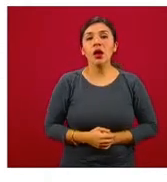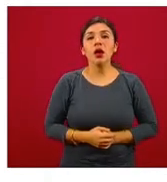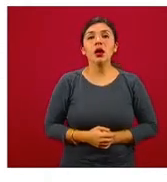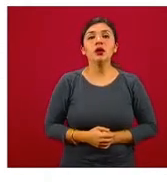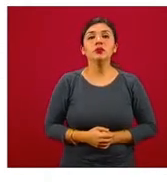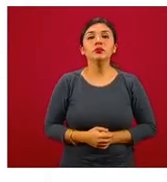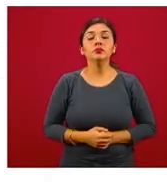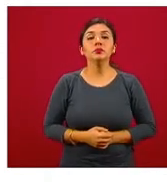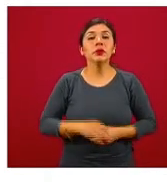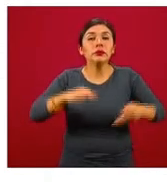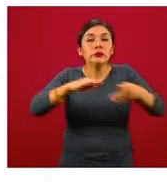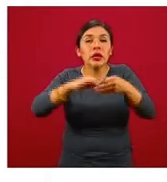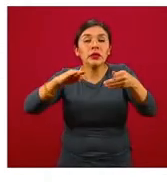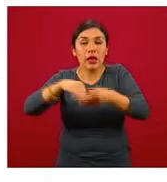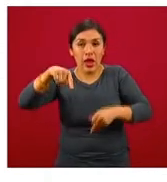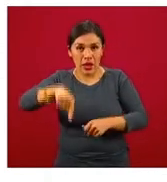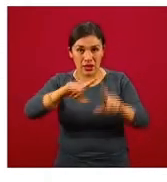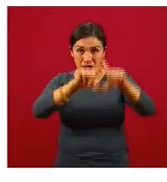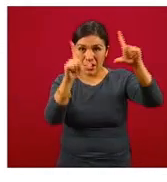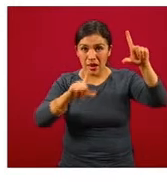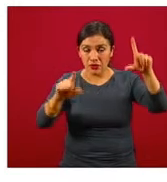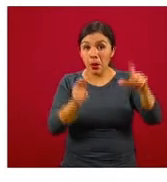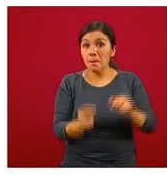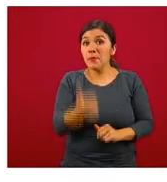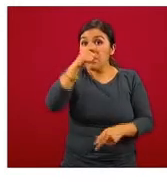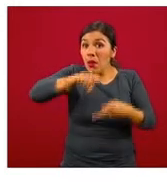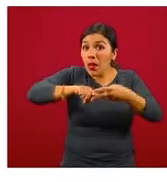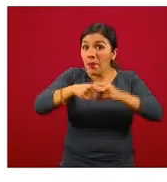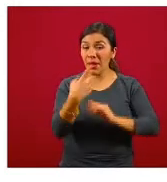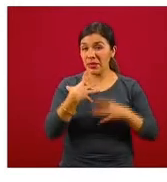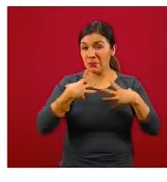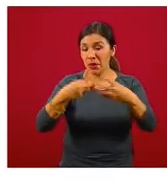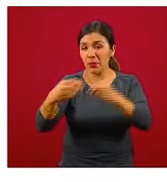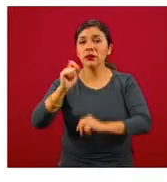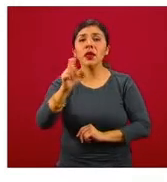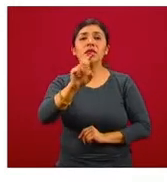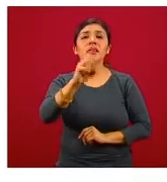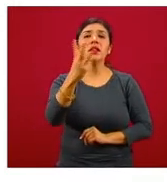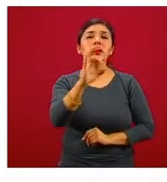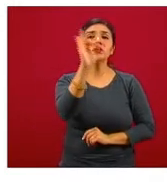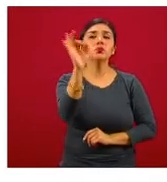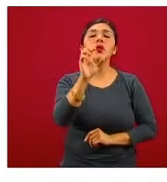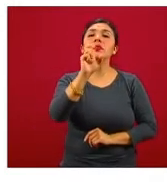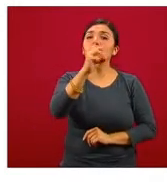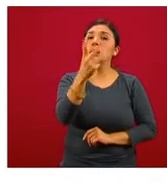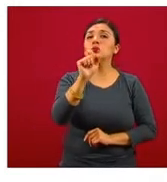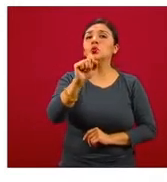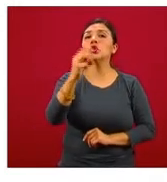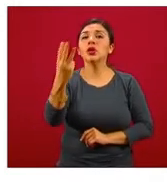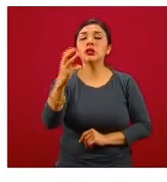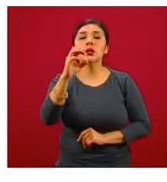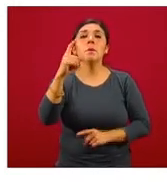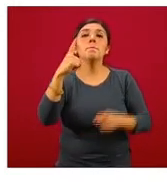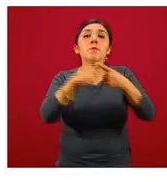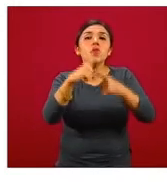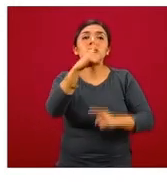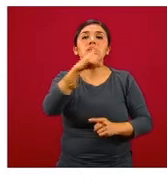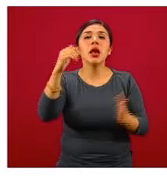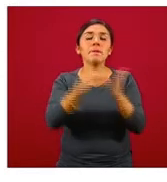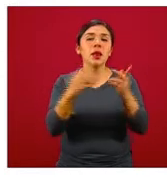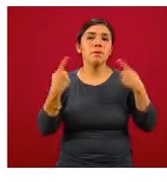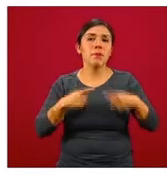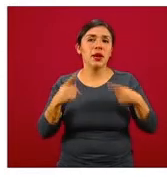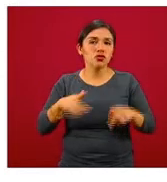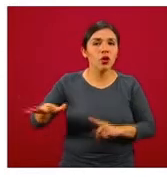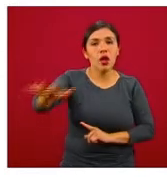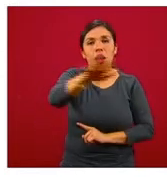our incidencia attention that our nacional, en este national caso la incidence acumulada rate desde que is the inició la epidemia, cumulative rate es del that has been going on 33.3 since the por start 100 of the mil pandemic, and habitantes this